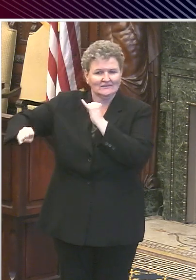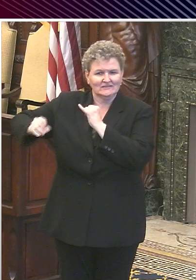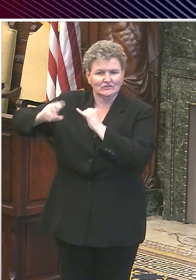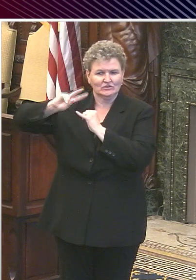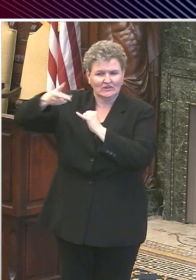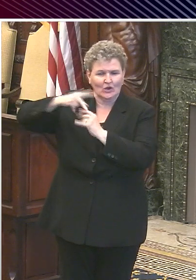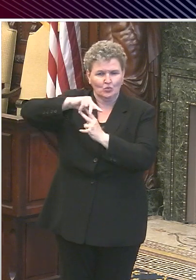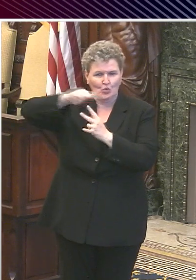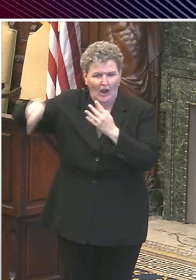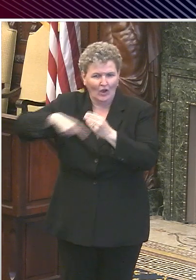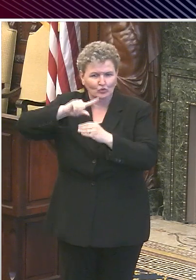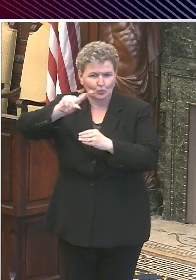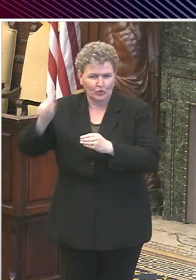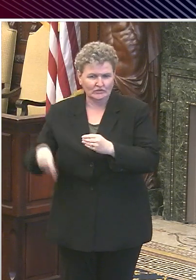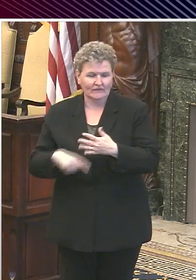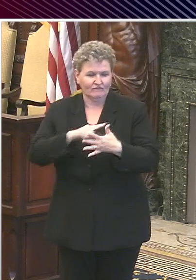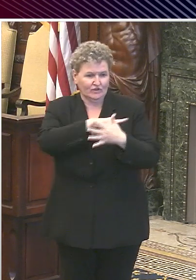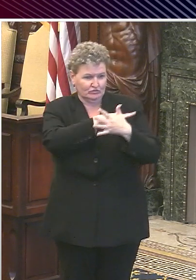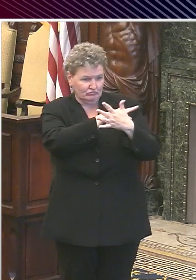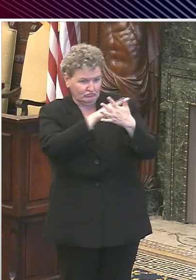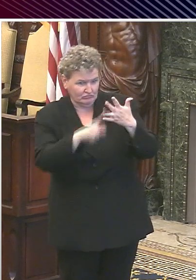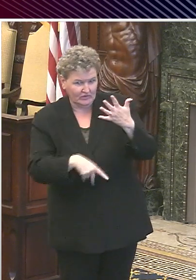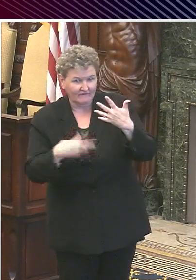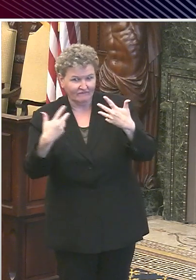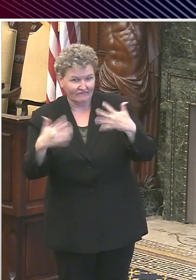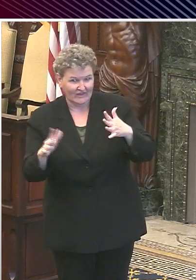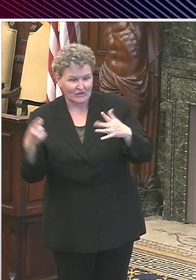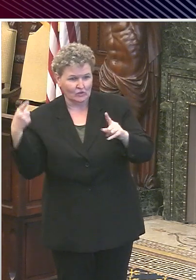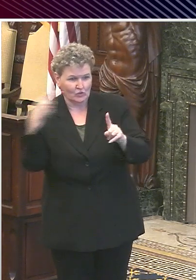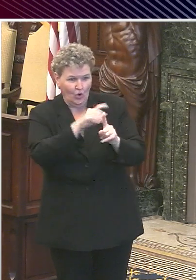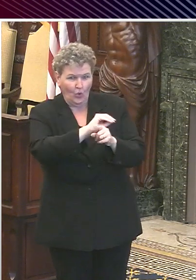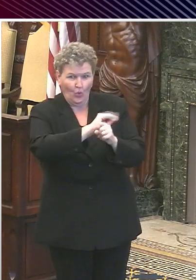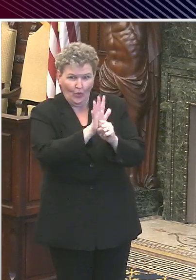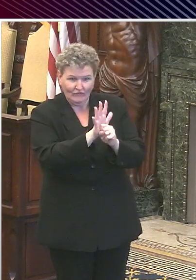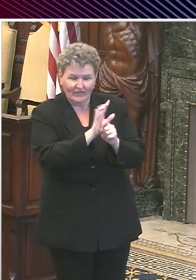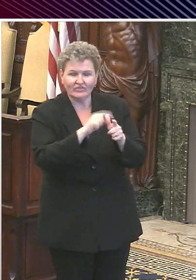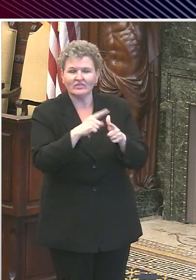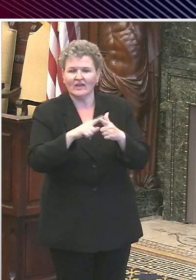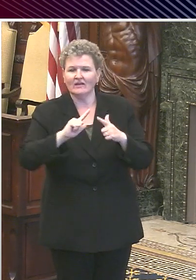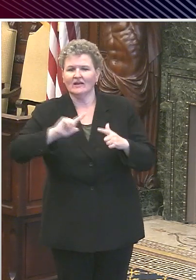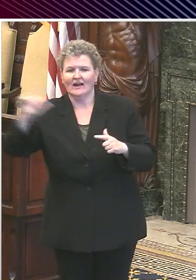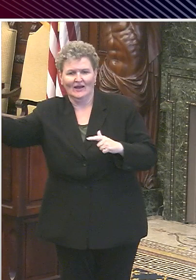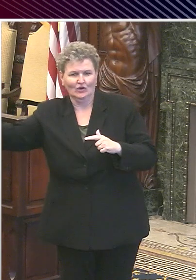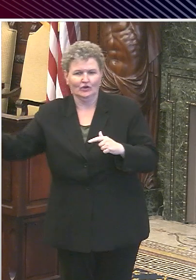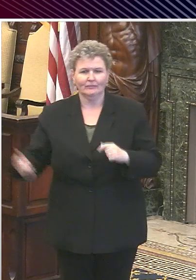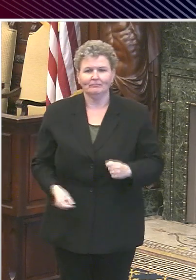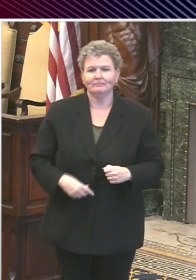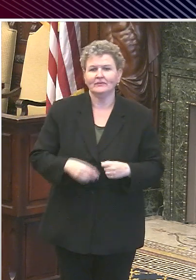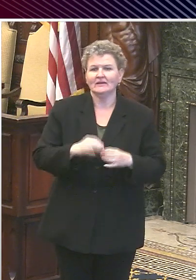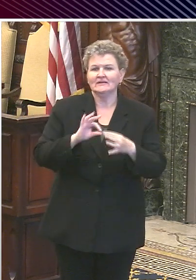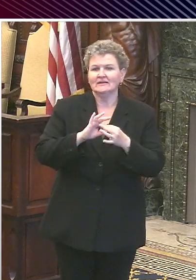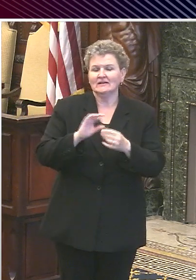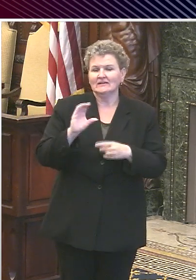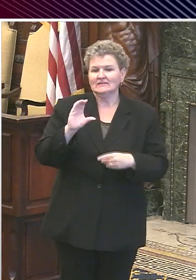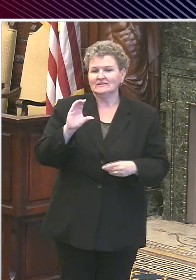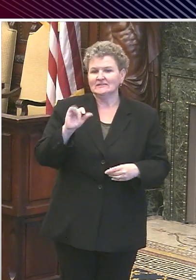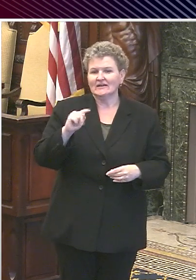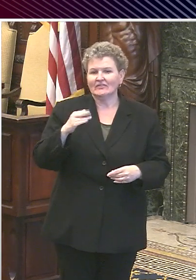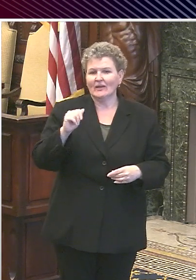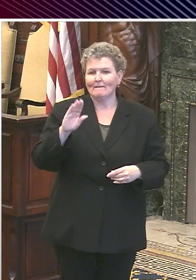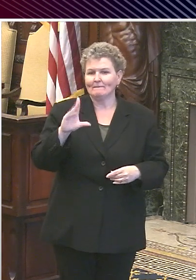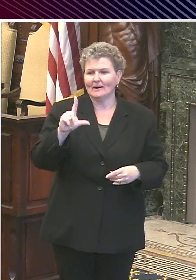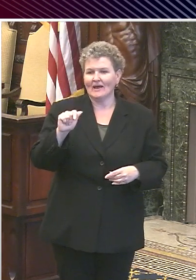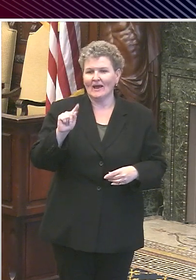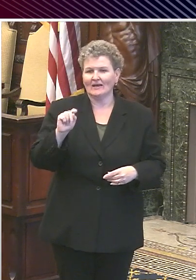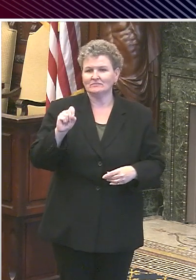joining us today for questions on the encampments is Deputy Managing Director Eva Gladstein. If your hand is raised now and your